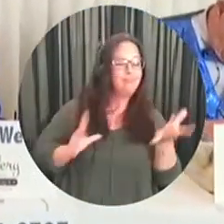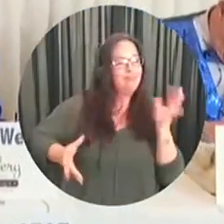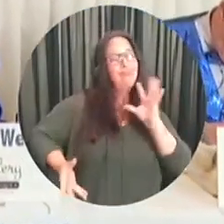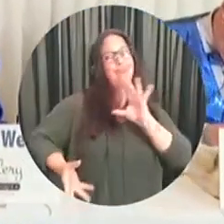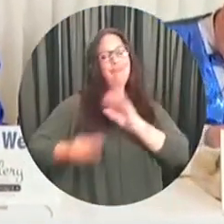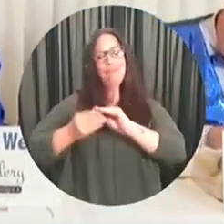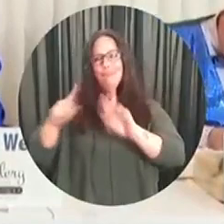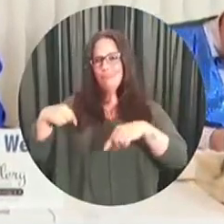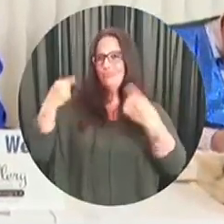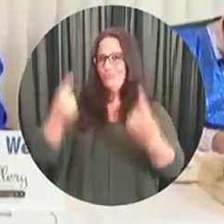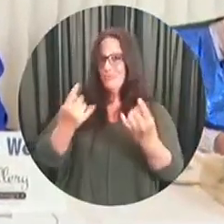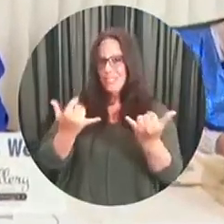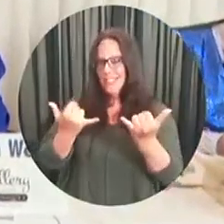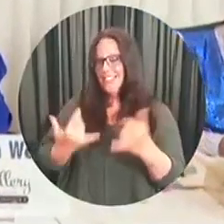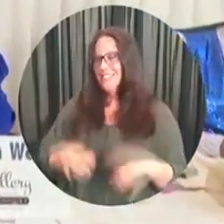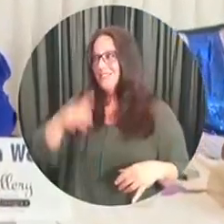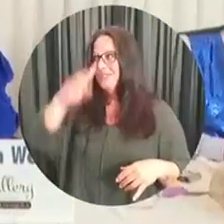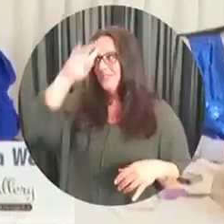today.